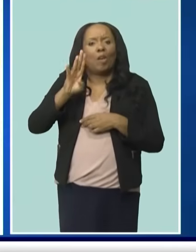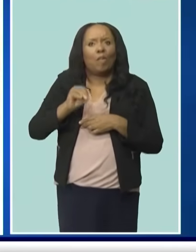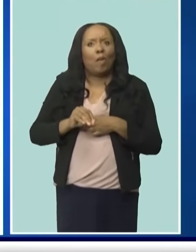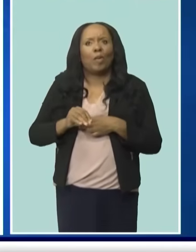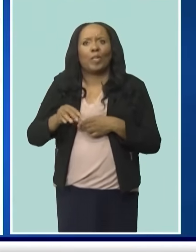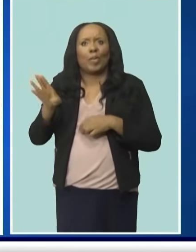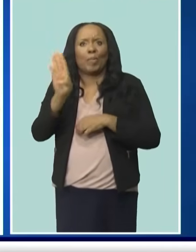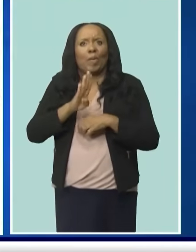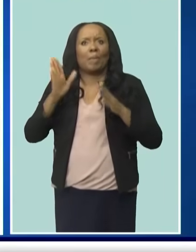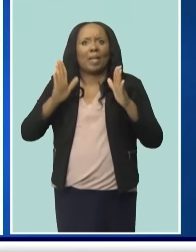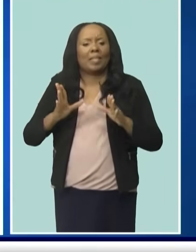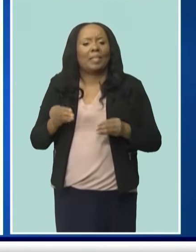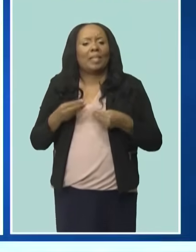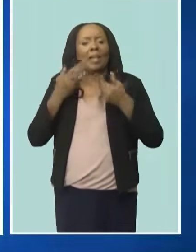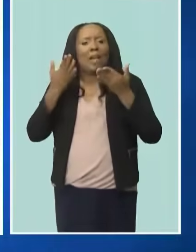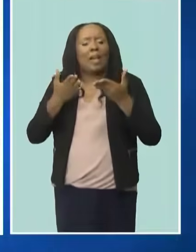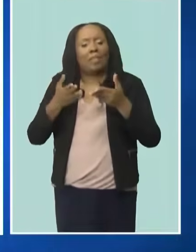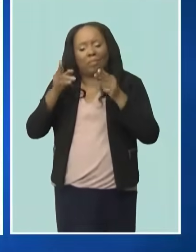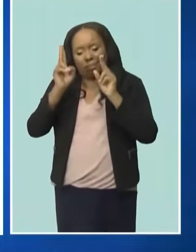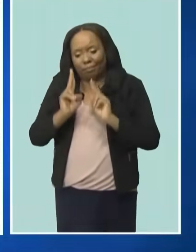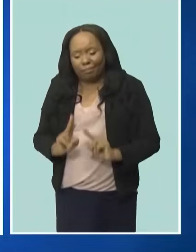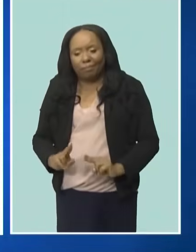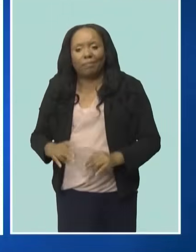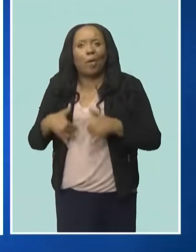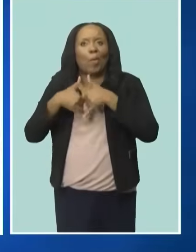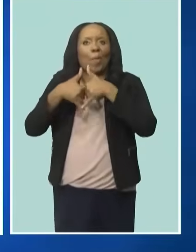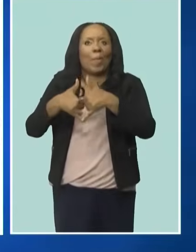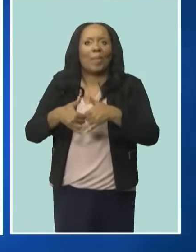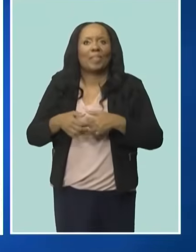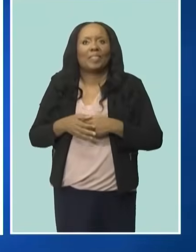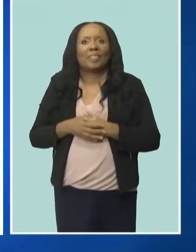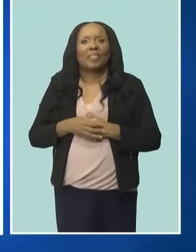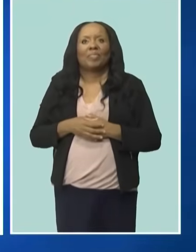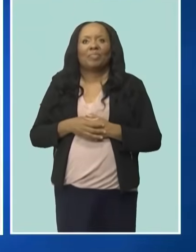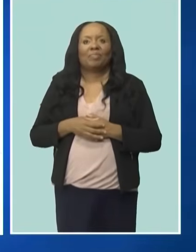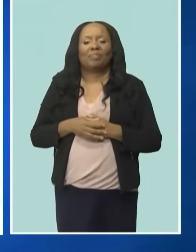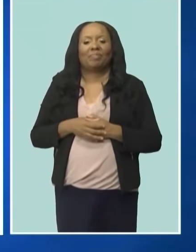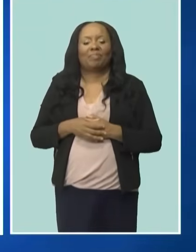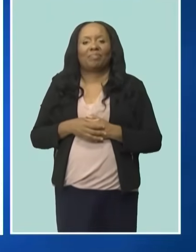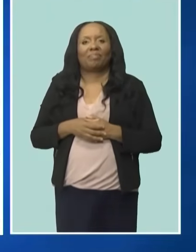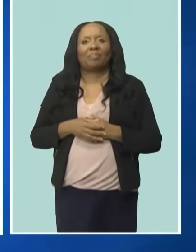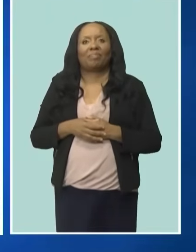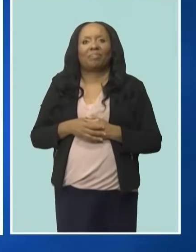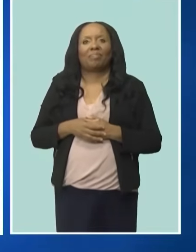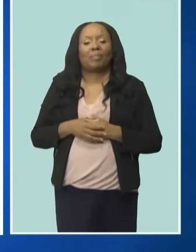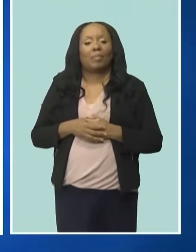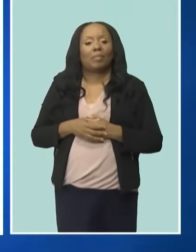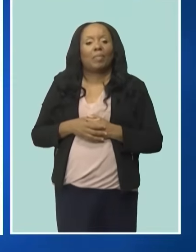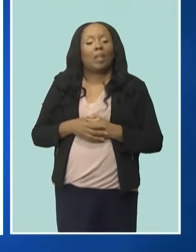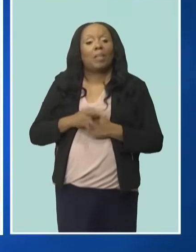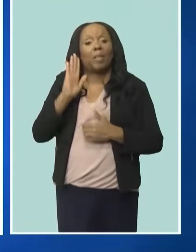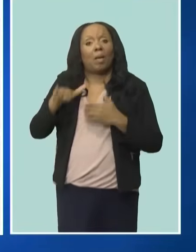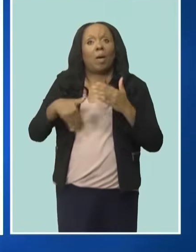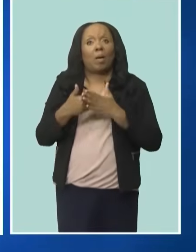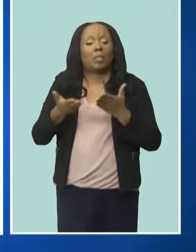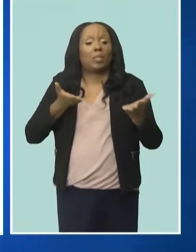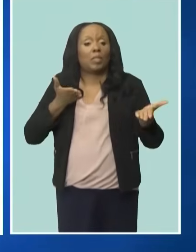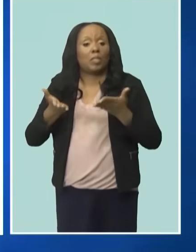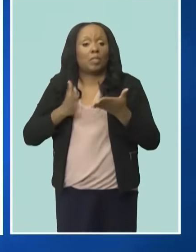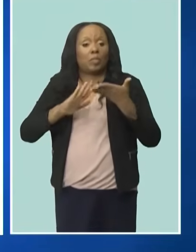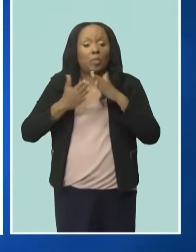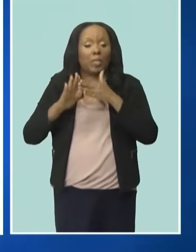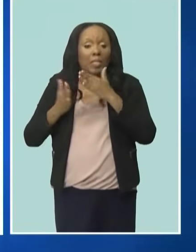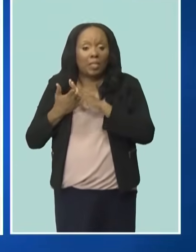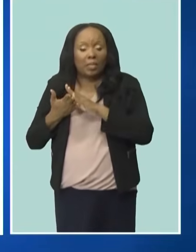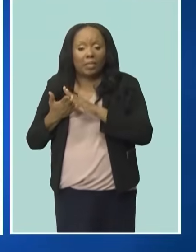being conferred with the honor of Pride of Barbados Award. They were recognized for their service to community, education, youth